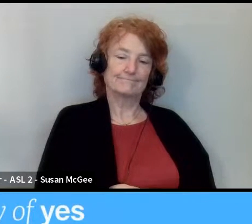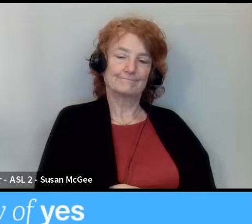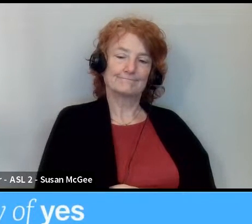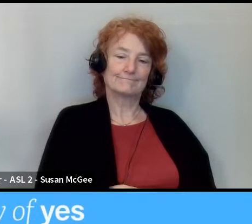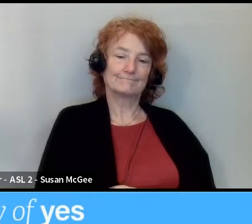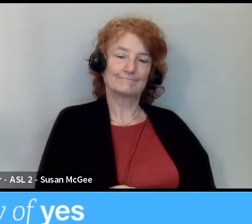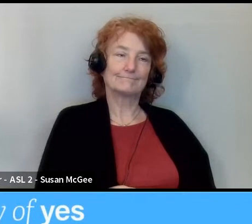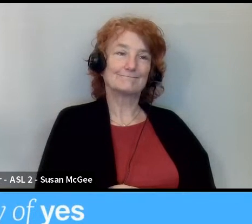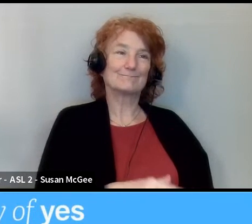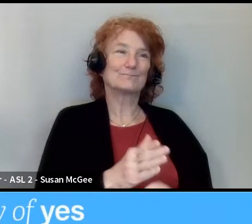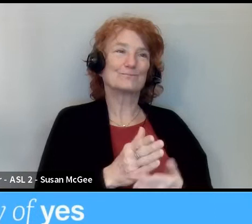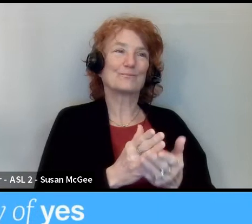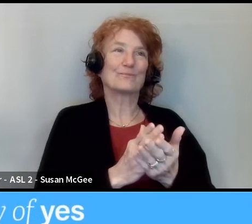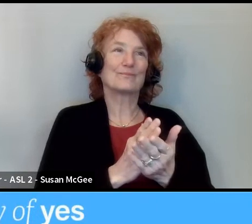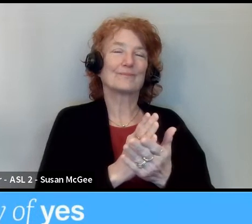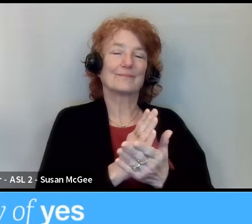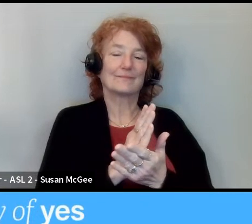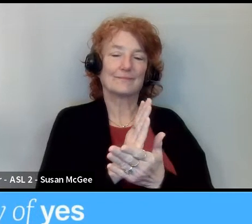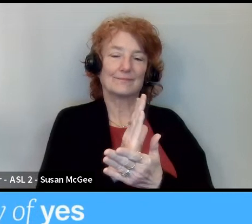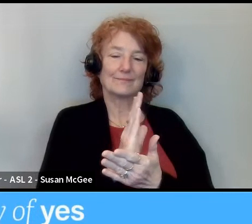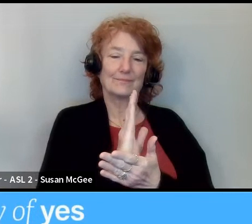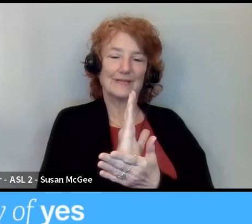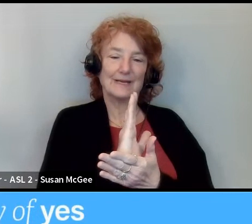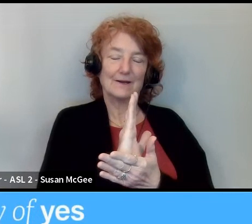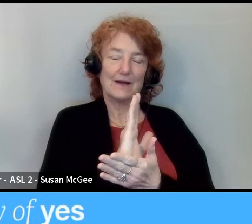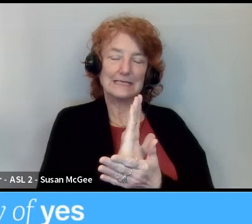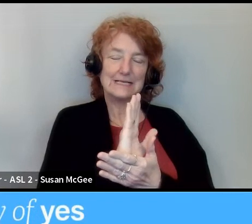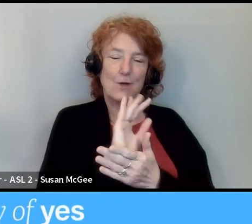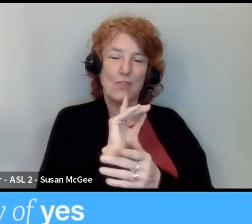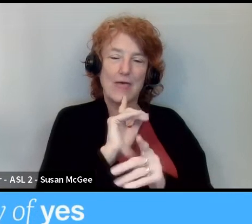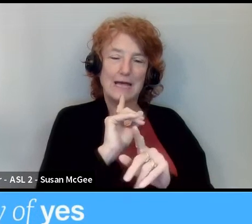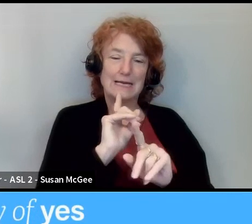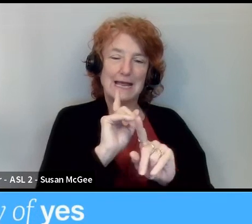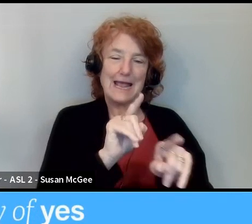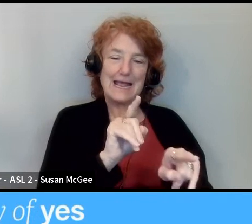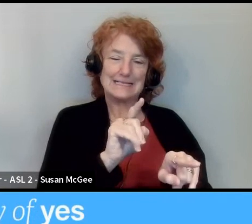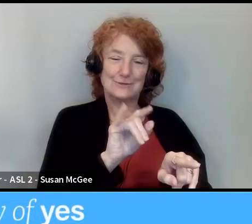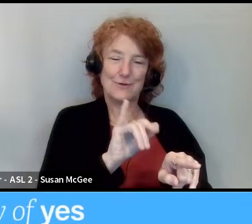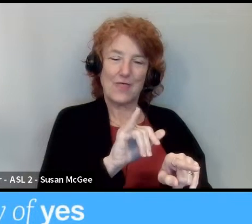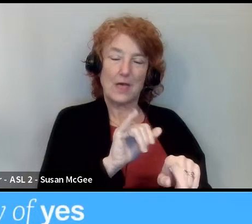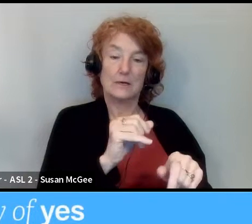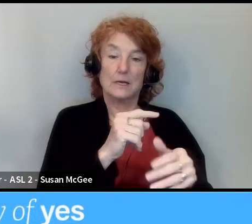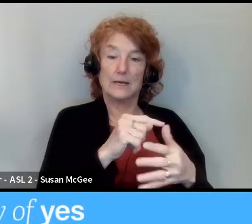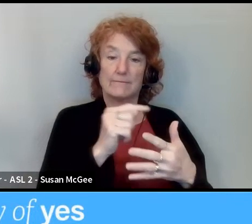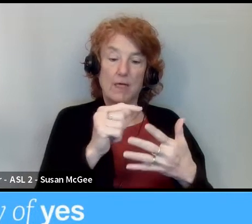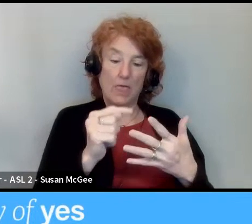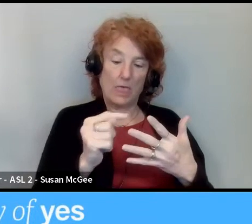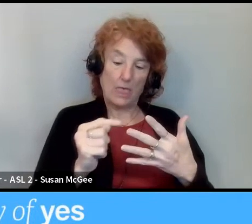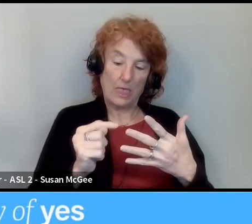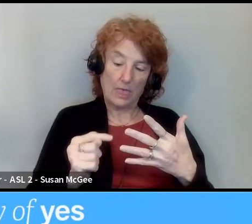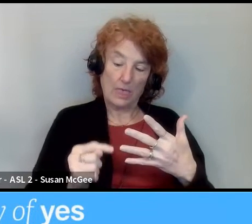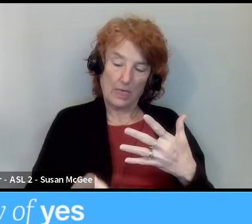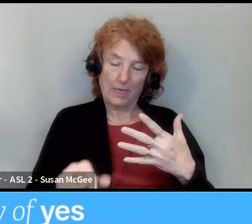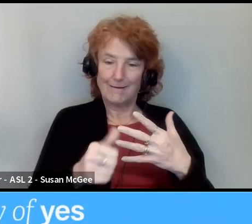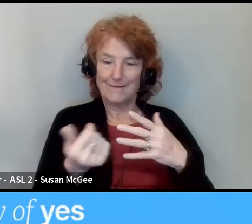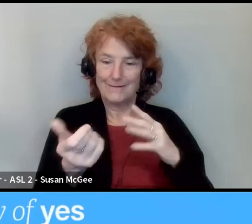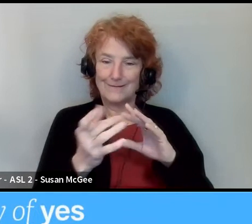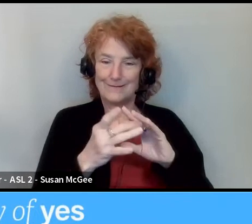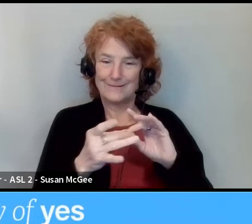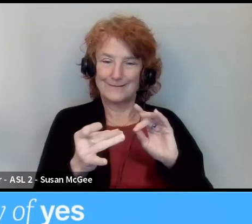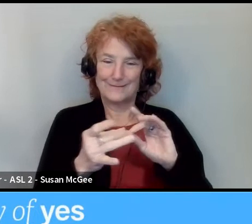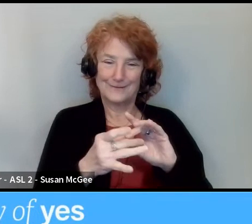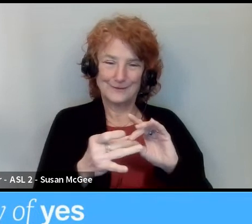All right, I have, that answers my question. I have so many other statements, but